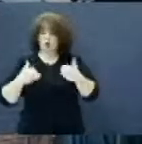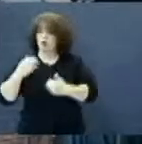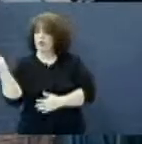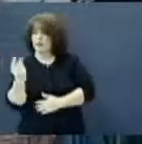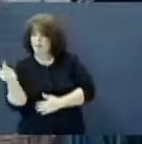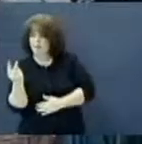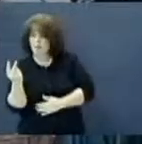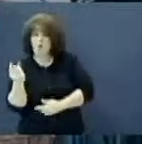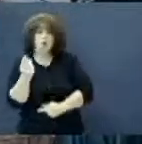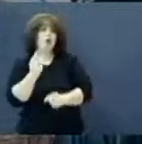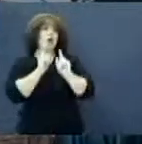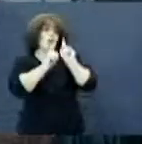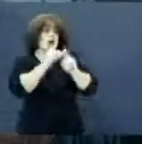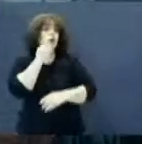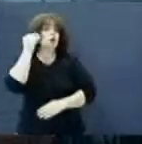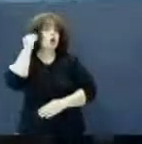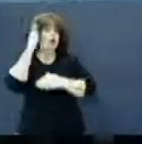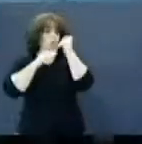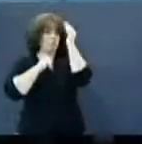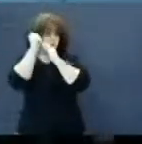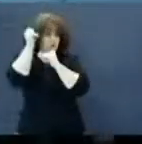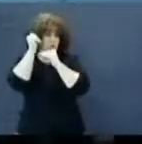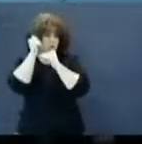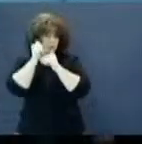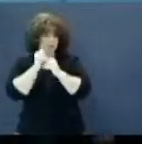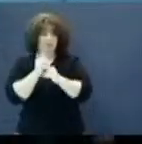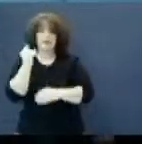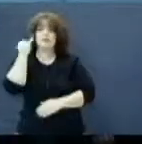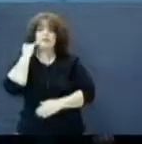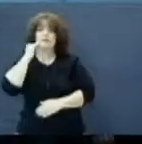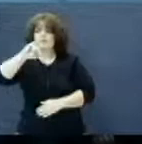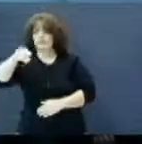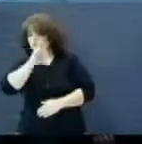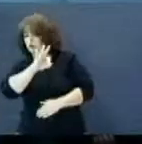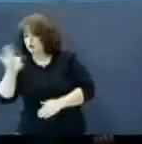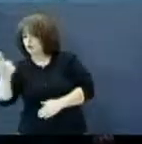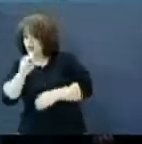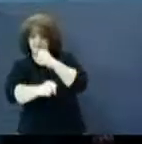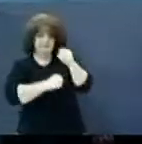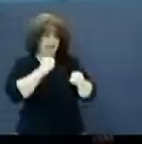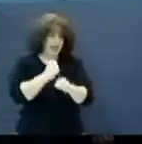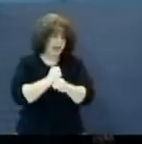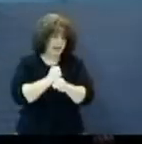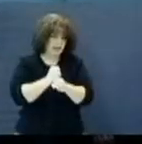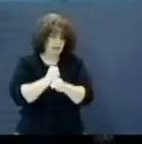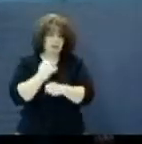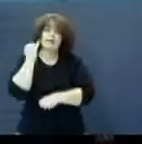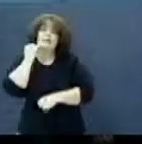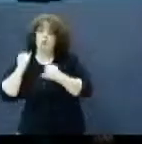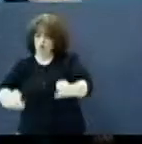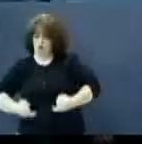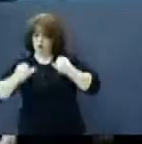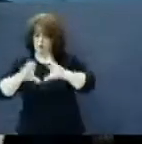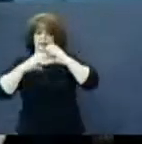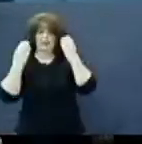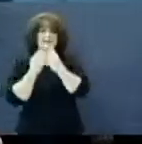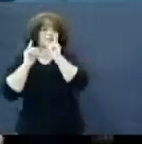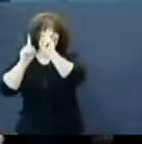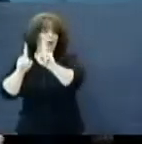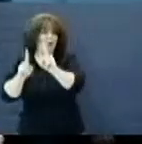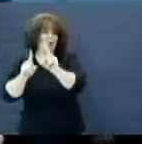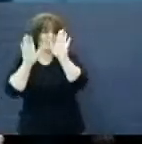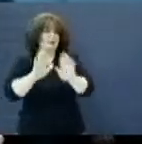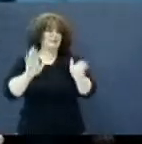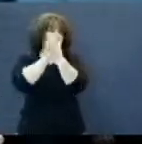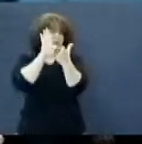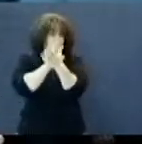in that class. If you're in Brother Jeff's age group, get in that class. If you're a Joy class member, get in this class. It's